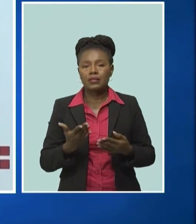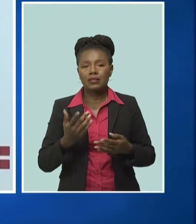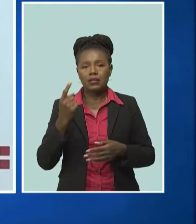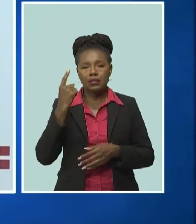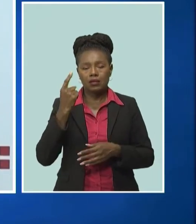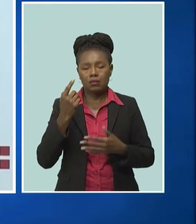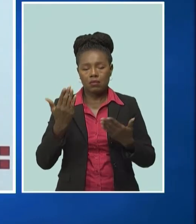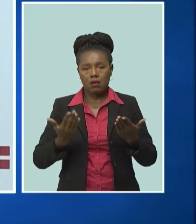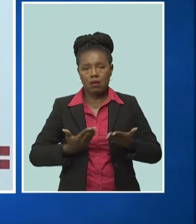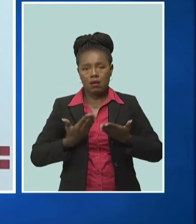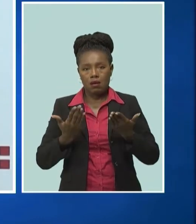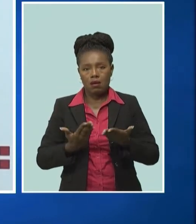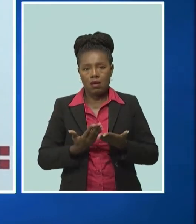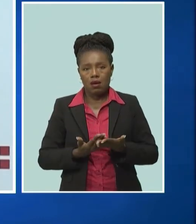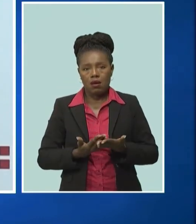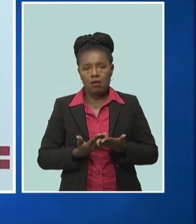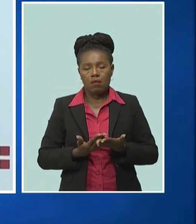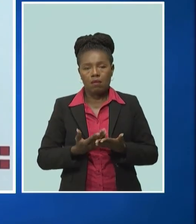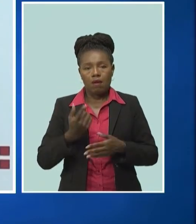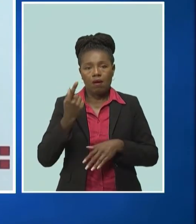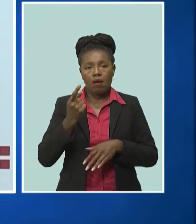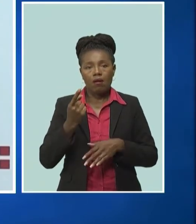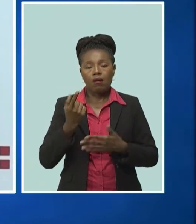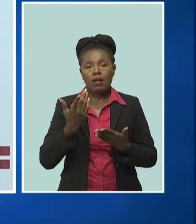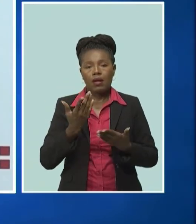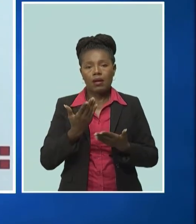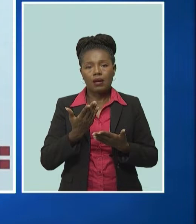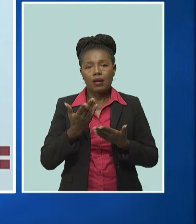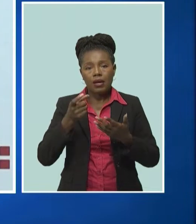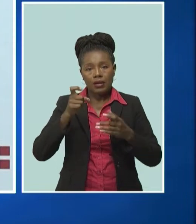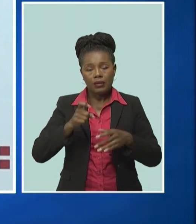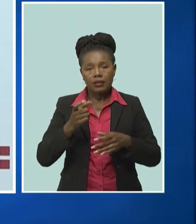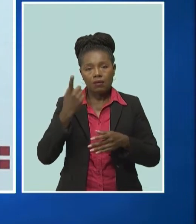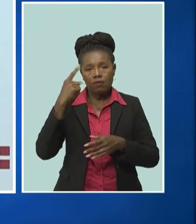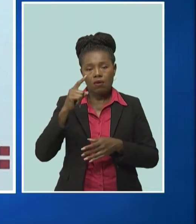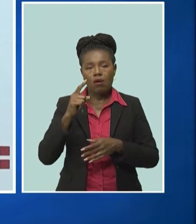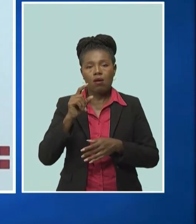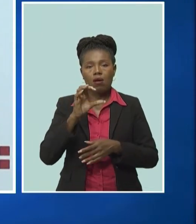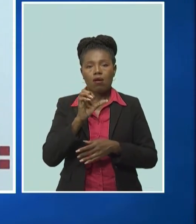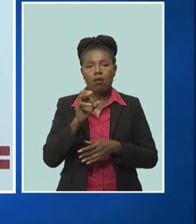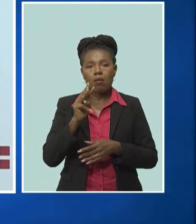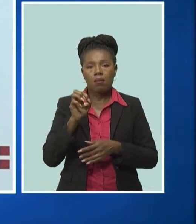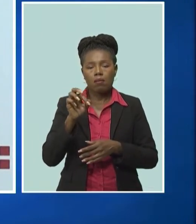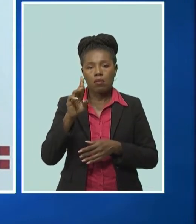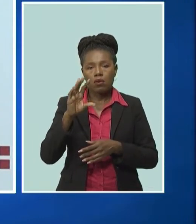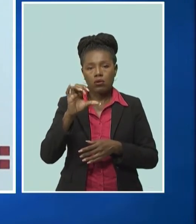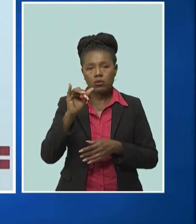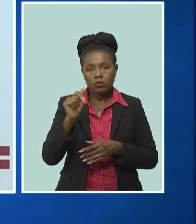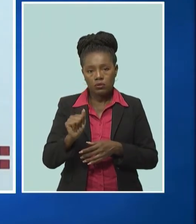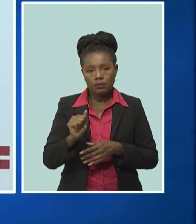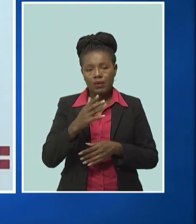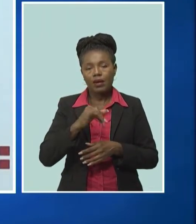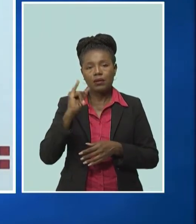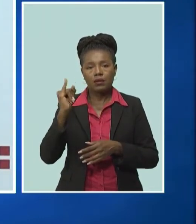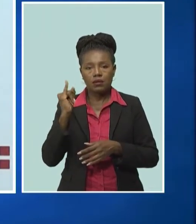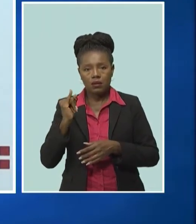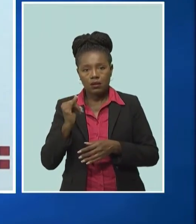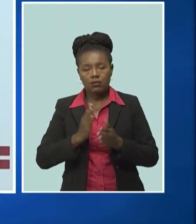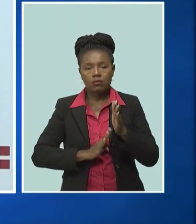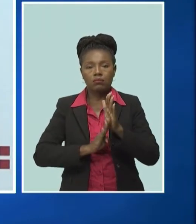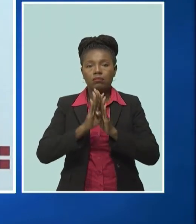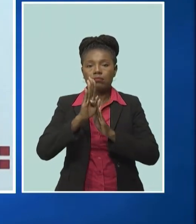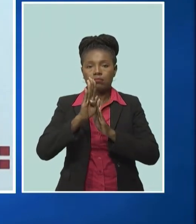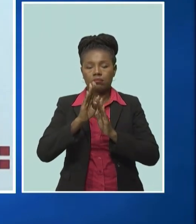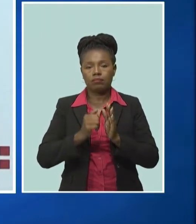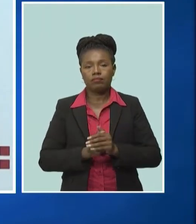a credible platform for commercial and industrial development. I also feel